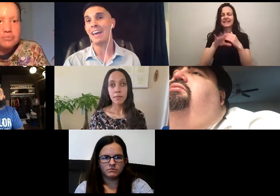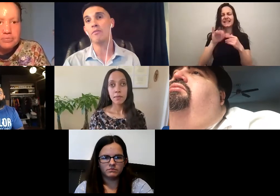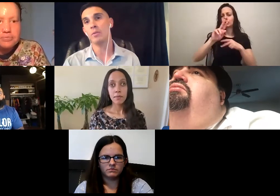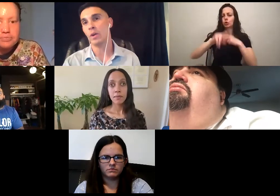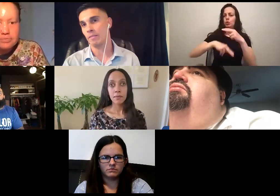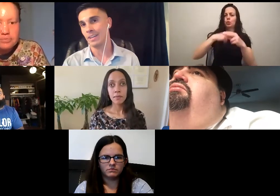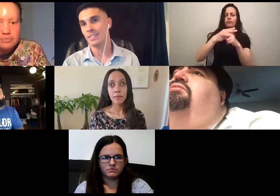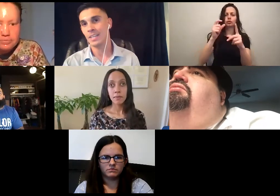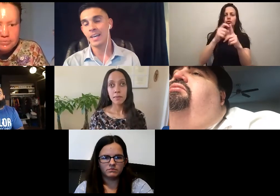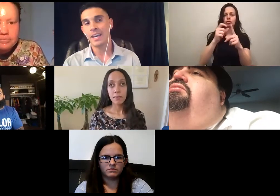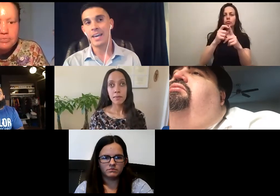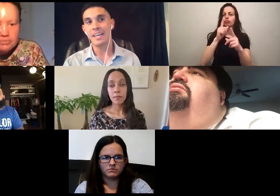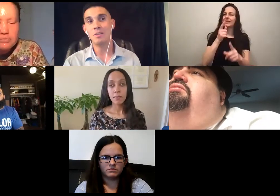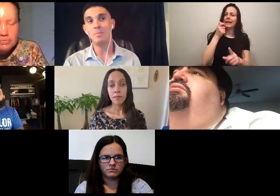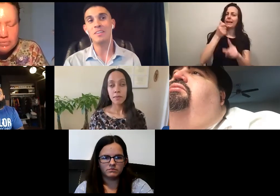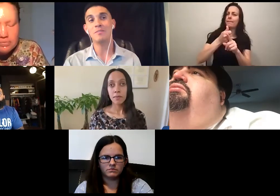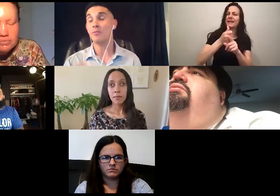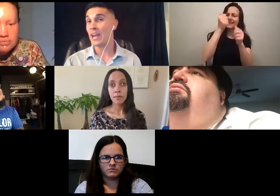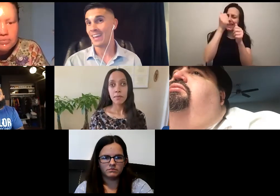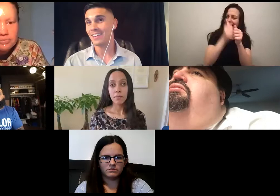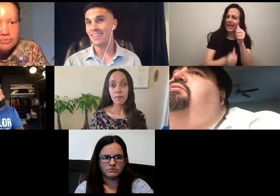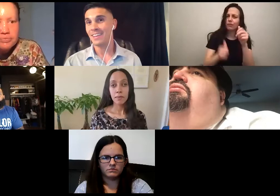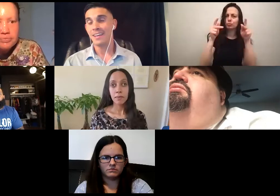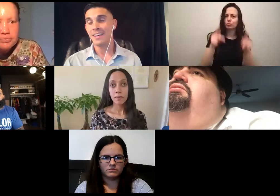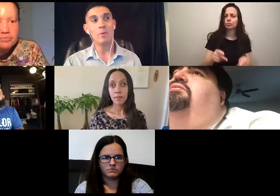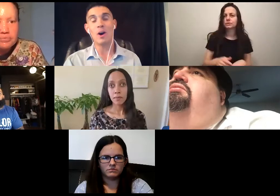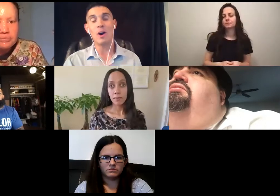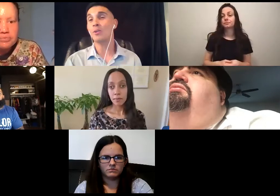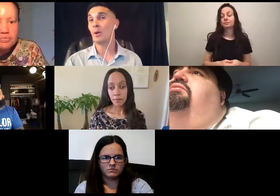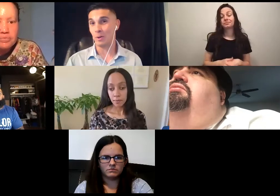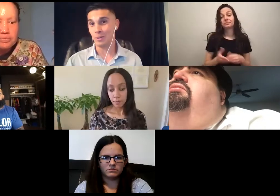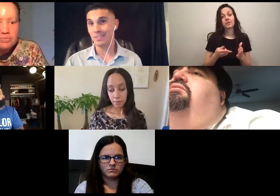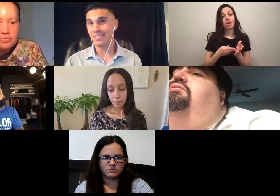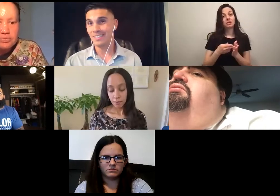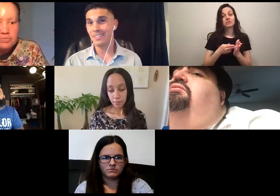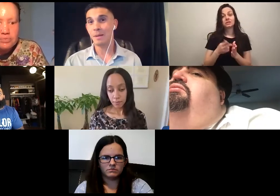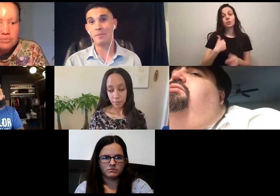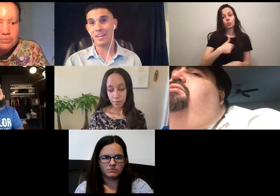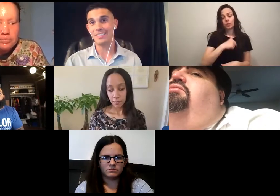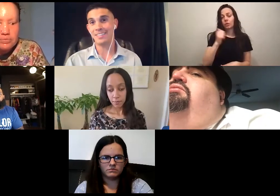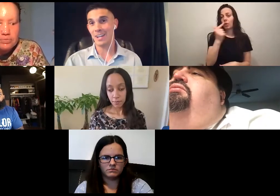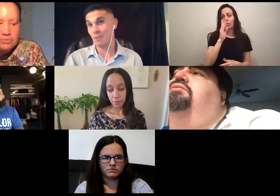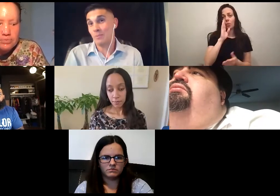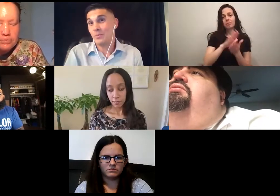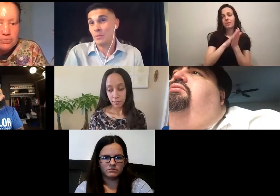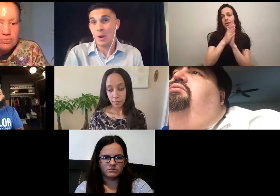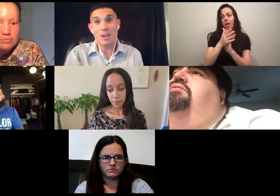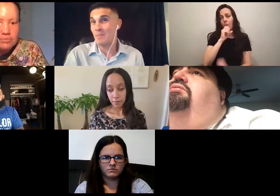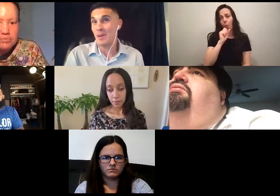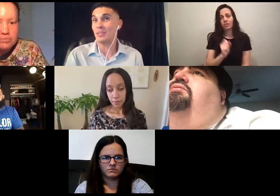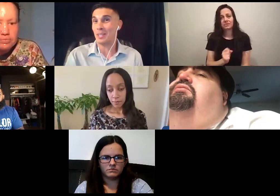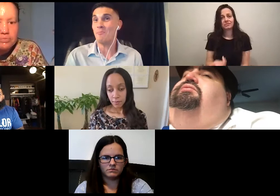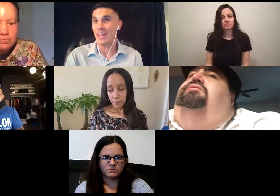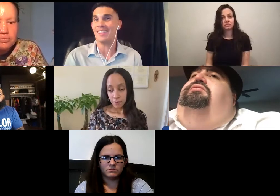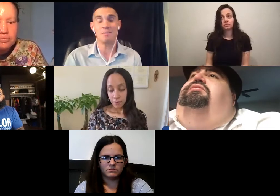affects every one of us. And to be frank, we all grow old. Some of us, we're all going